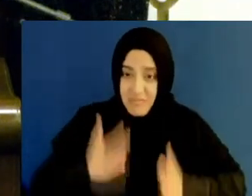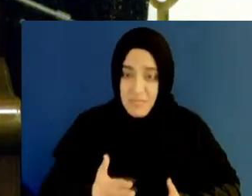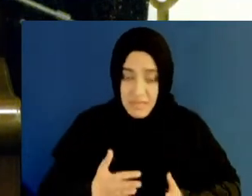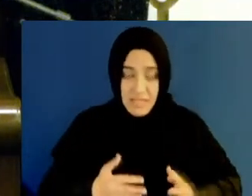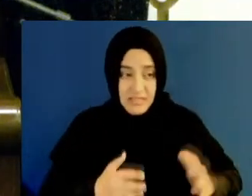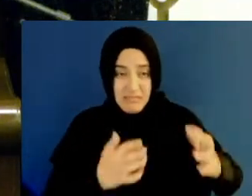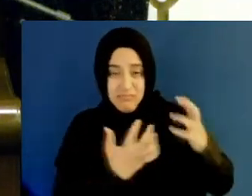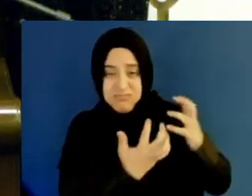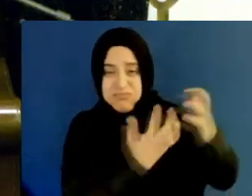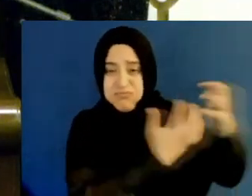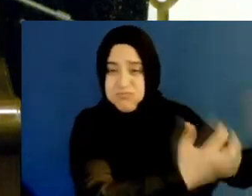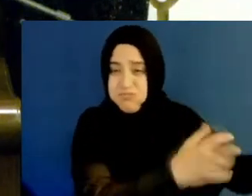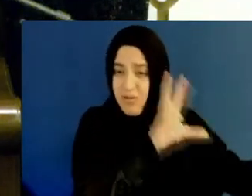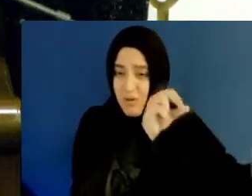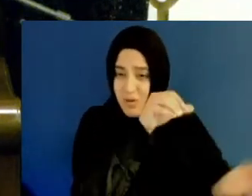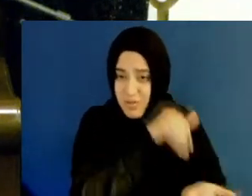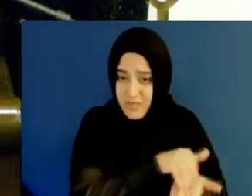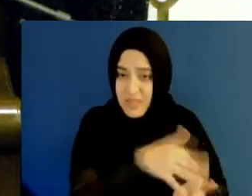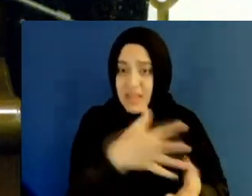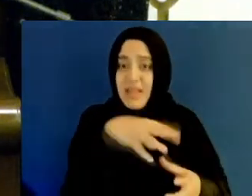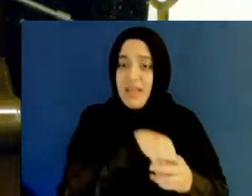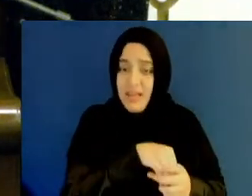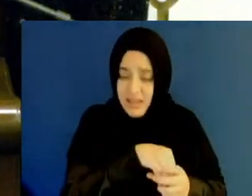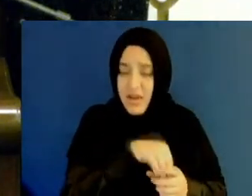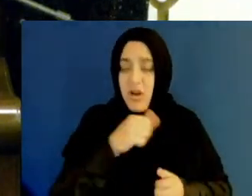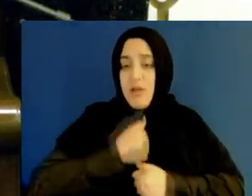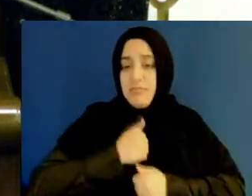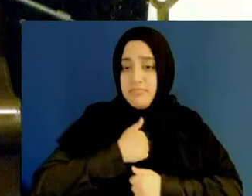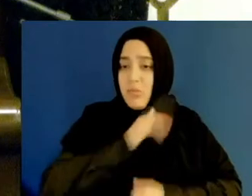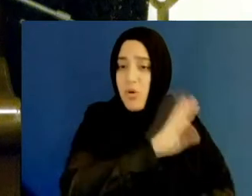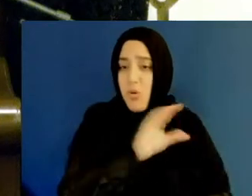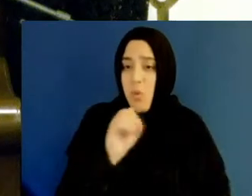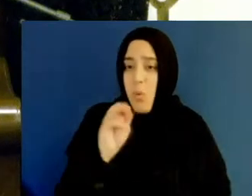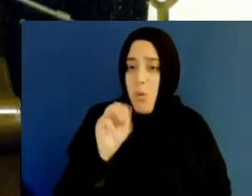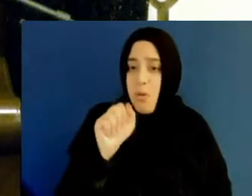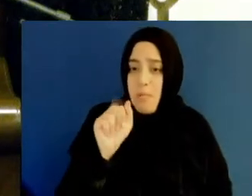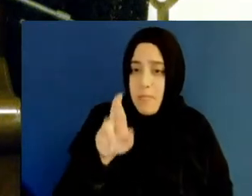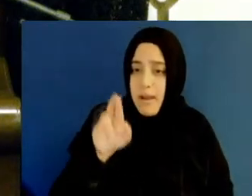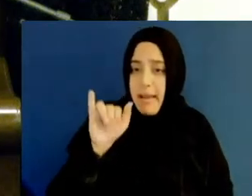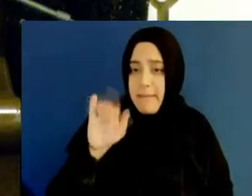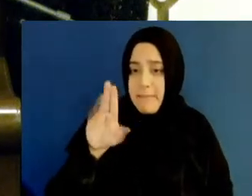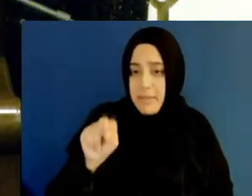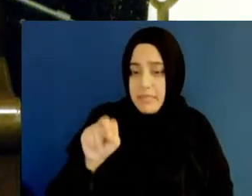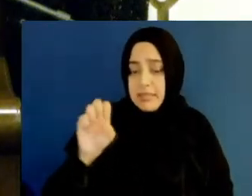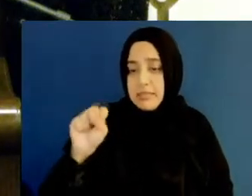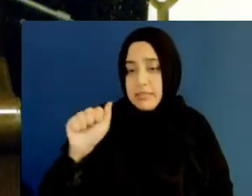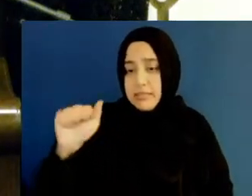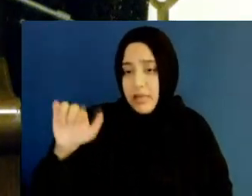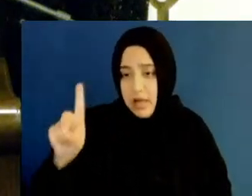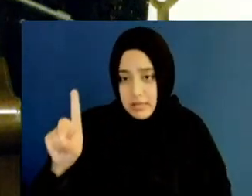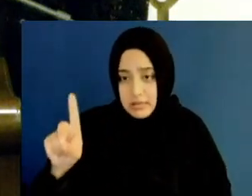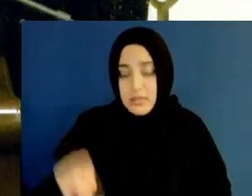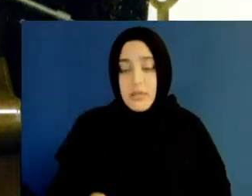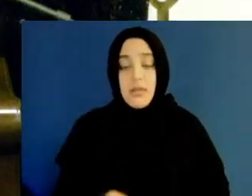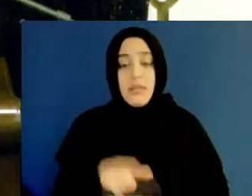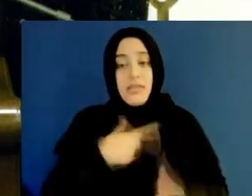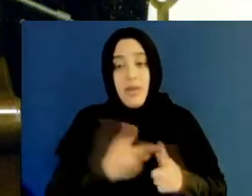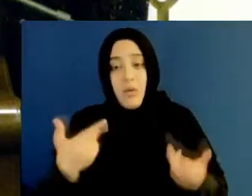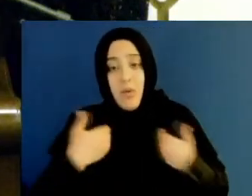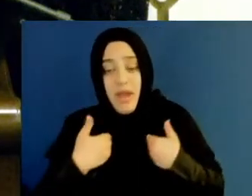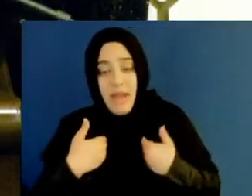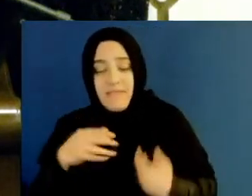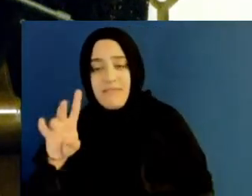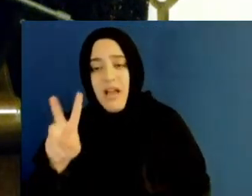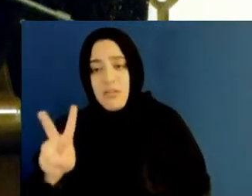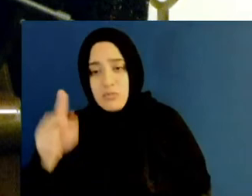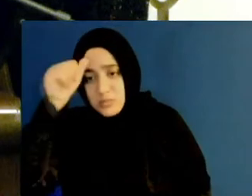battlefield from within the army of Umar ibn Sa'ad, and you have 72 men, 72 generals, and there are a number who came and joined